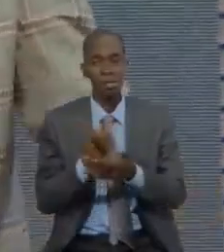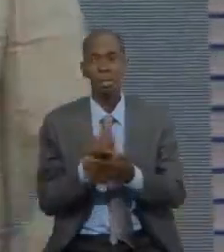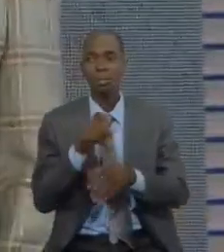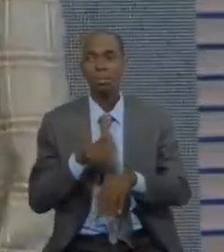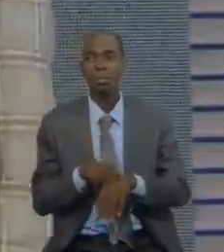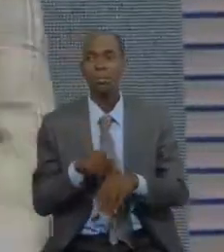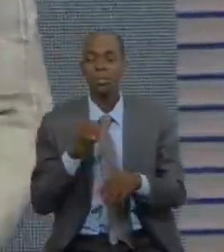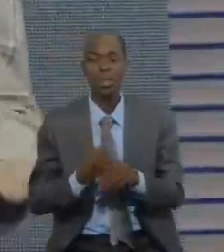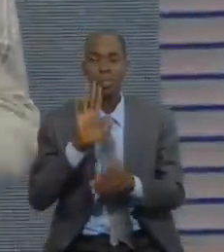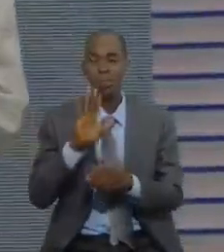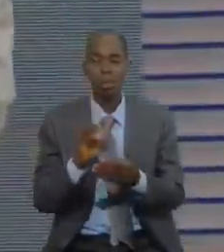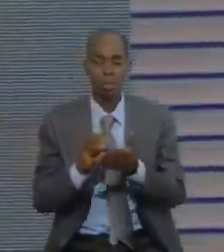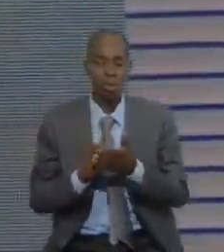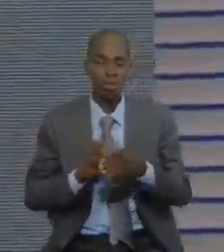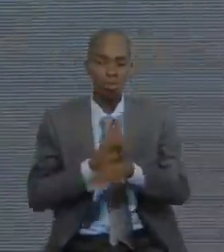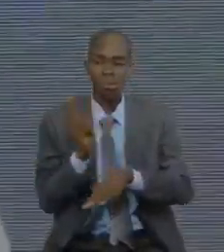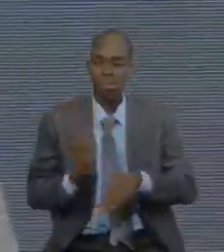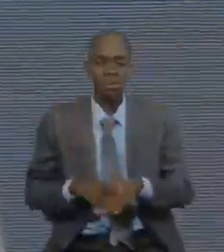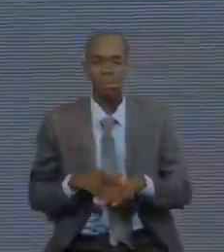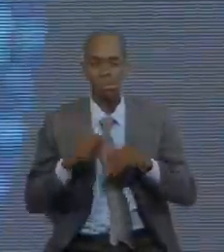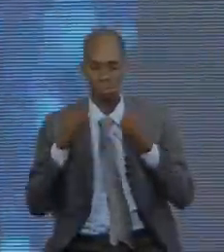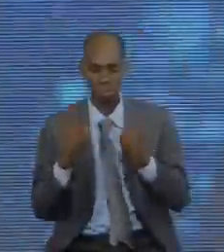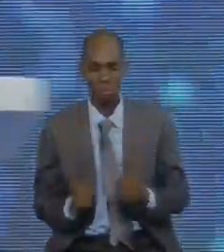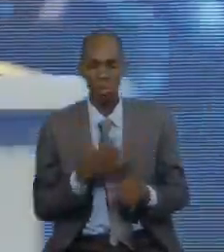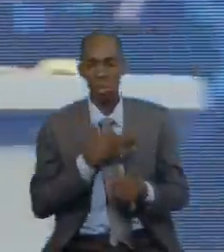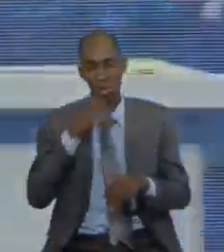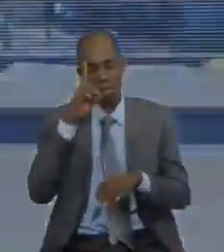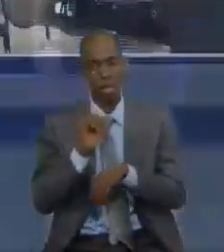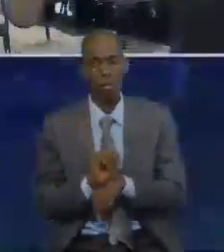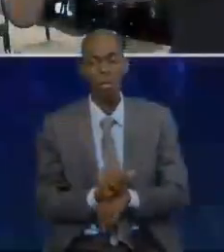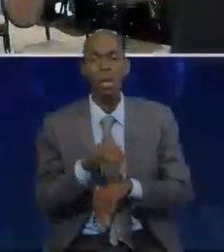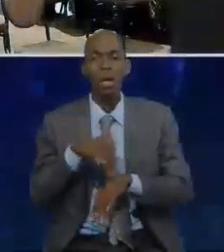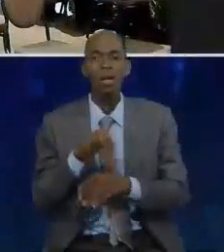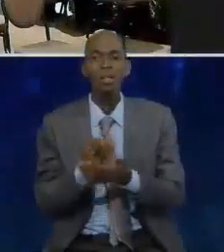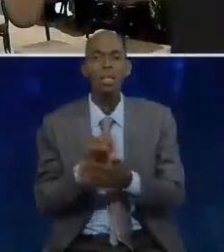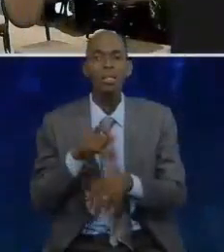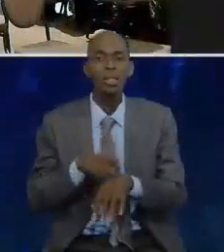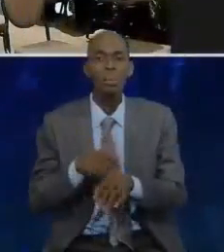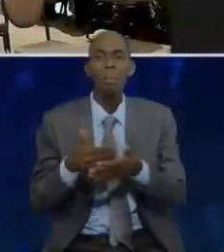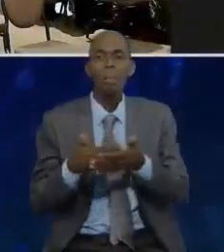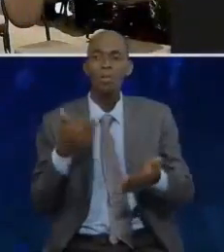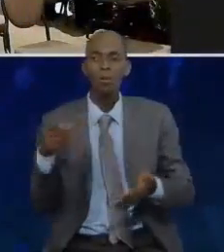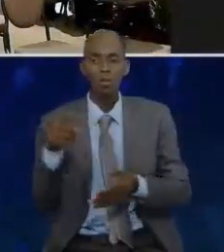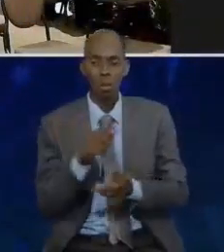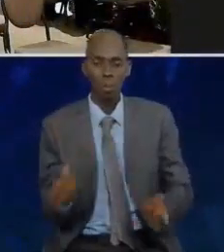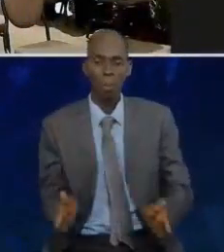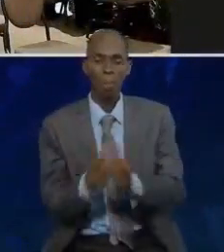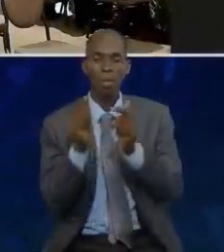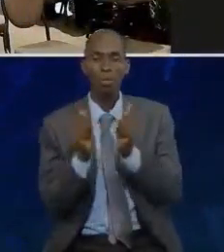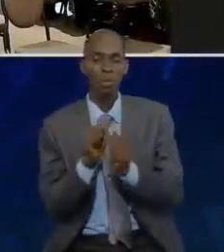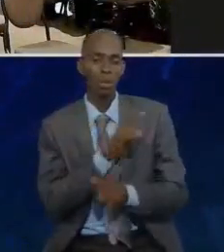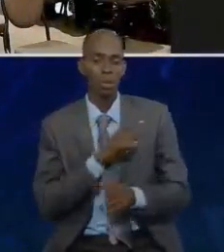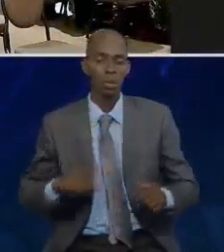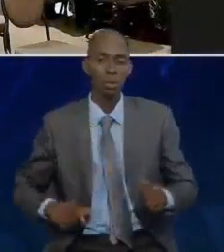your natural strength and habit, at that time, before you met the Lord Jesus, the Prince